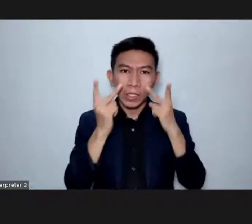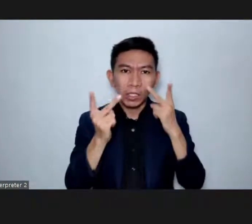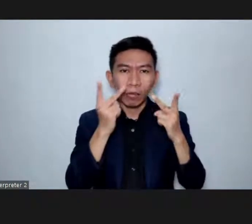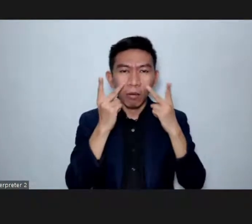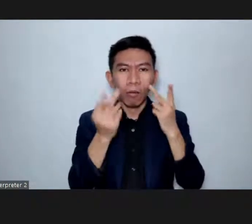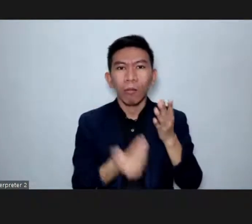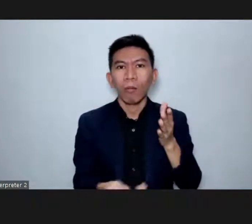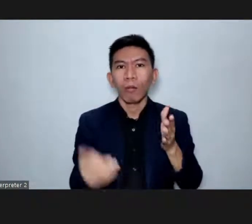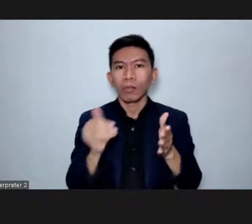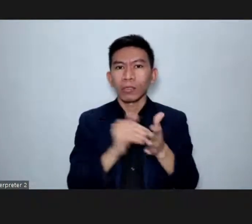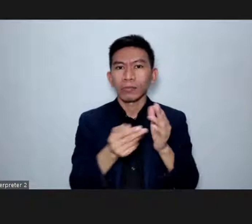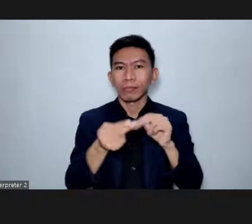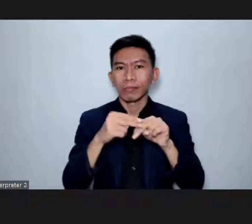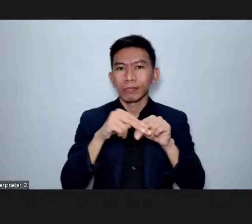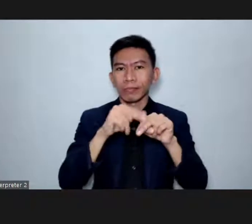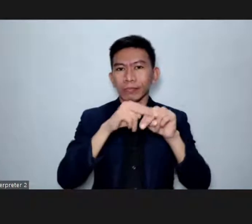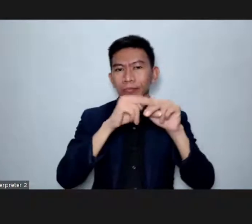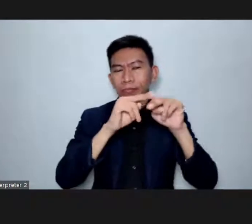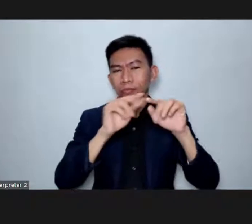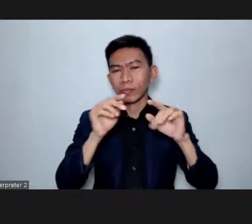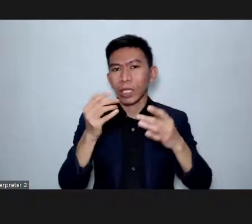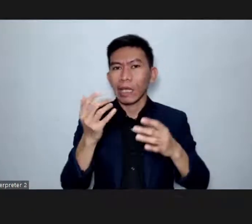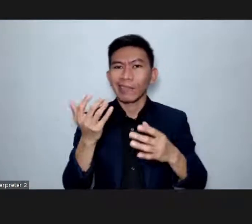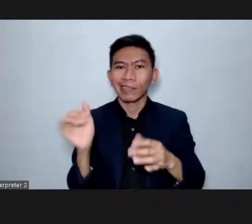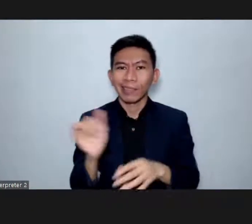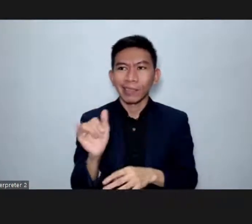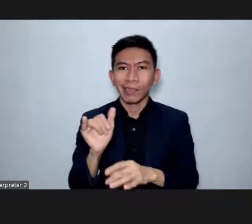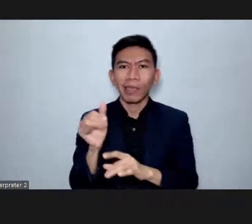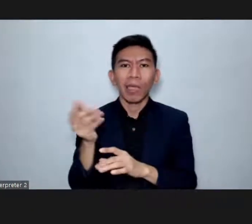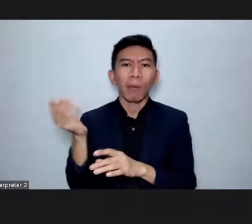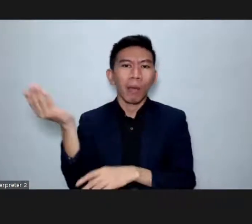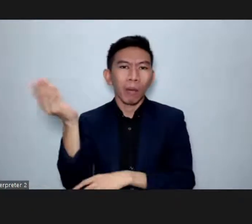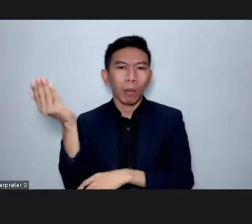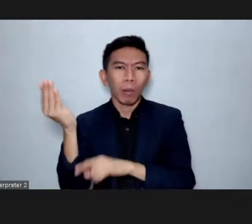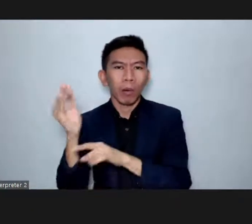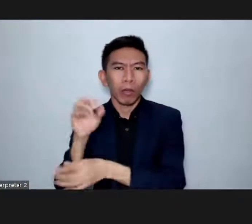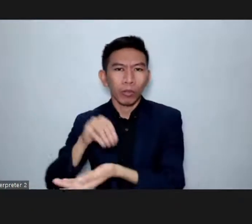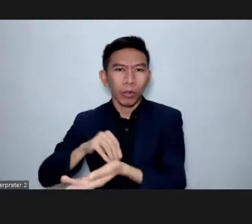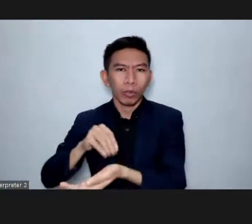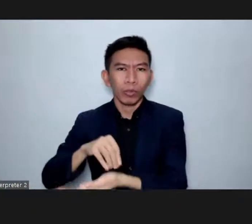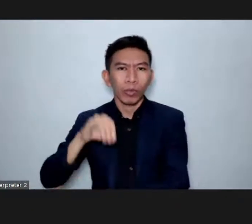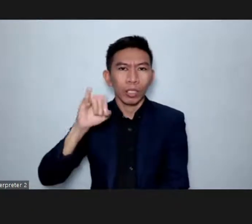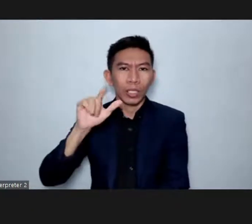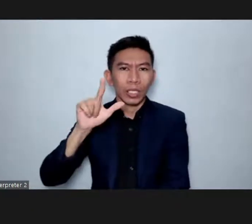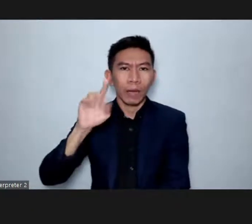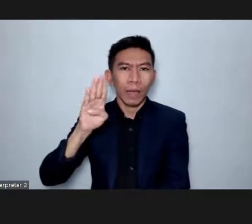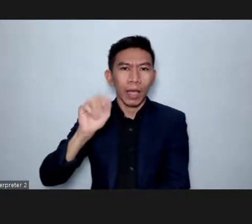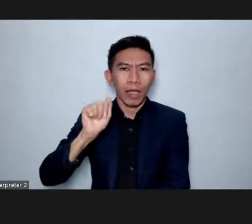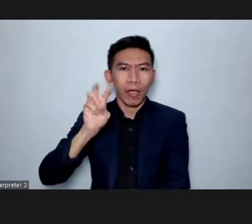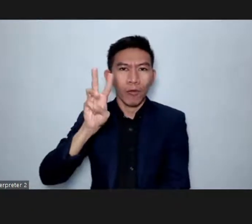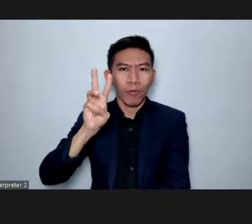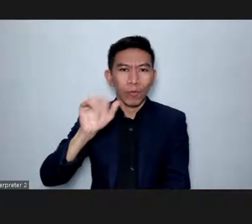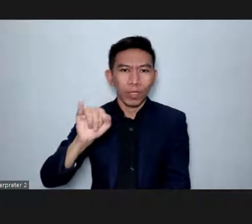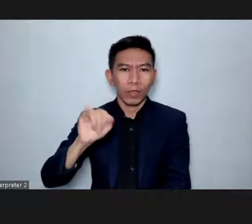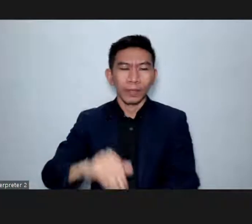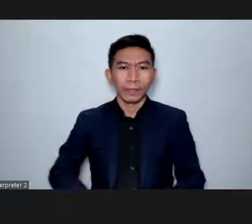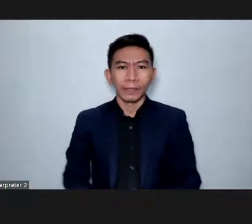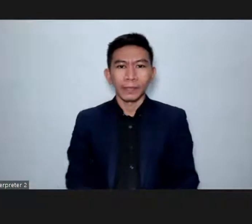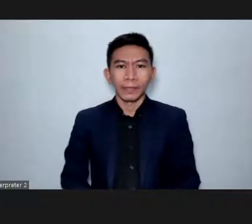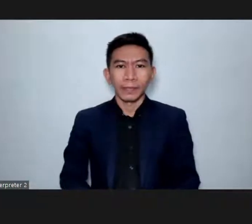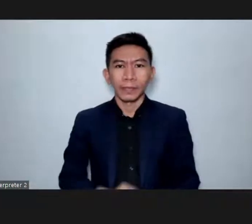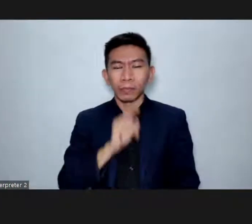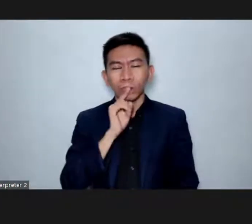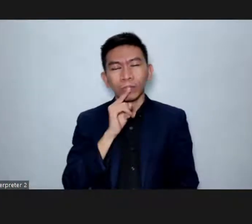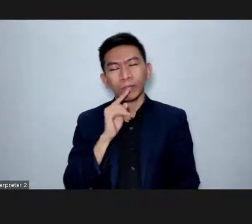increasing. And of course, this was captured in the presentation of Dr. Ilbawi. It's easy to feel disappointed. It's also easy